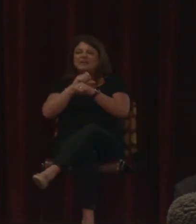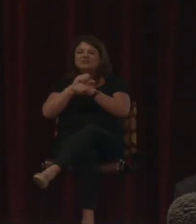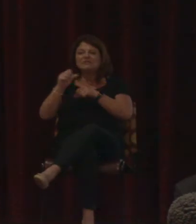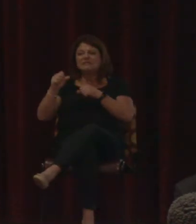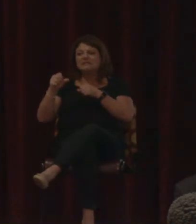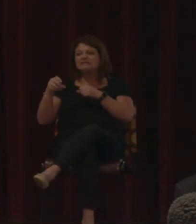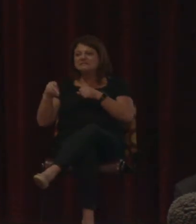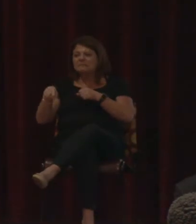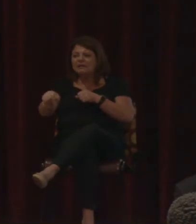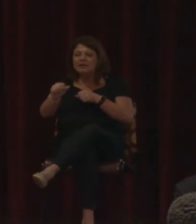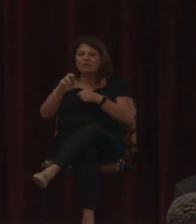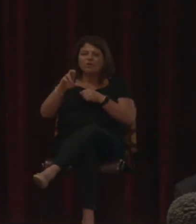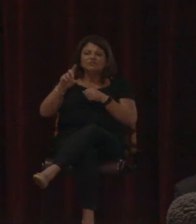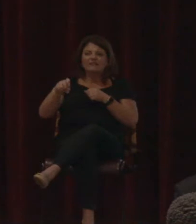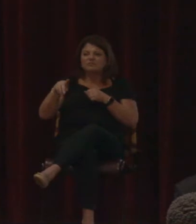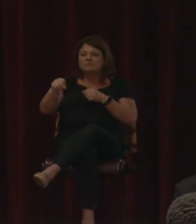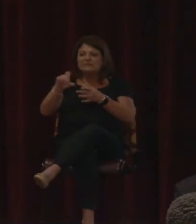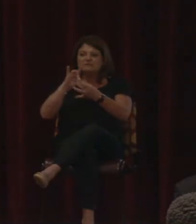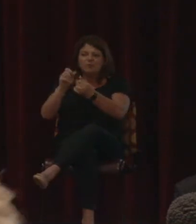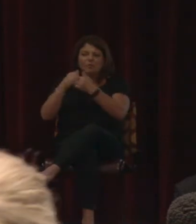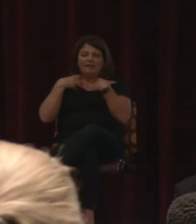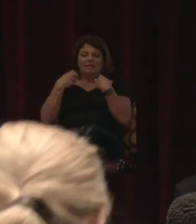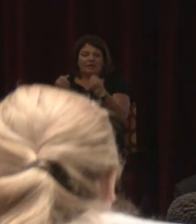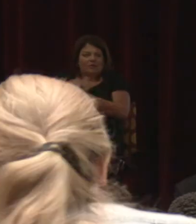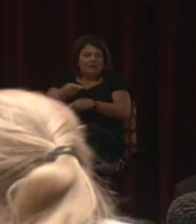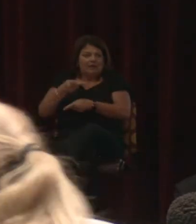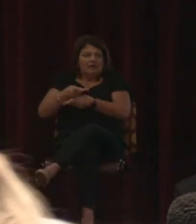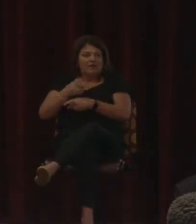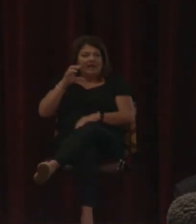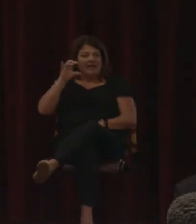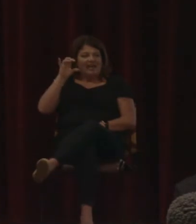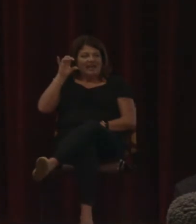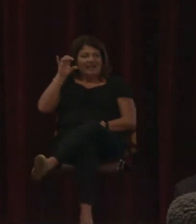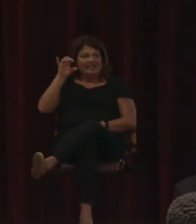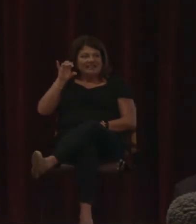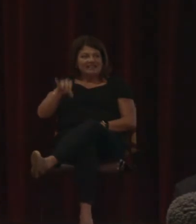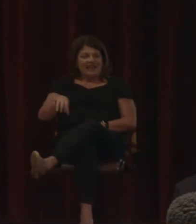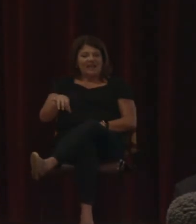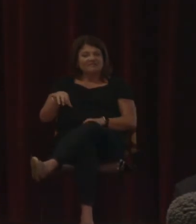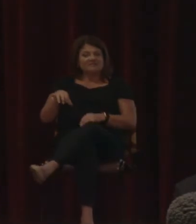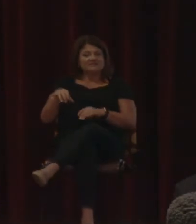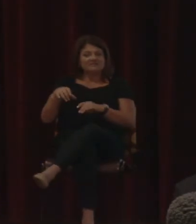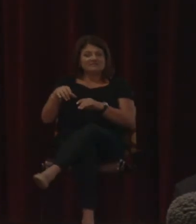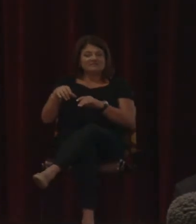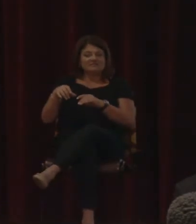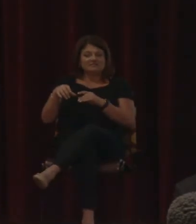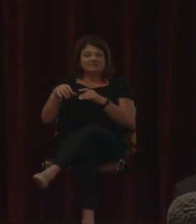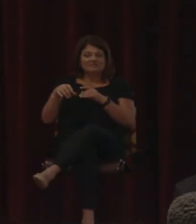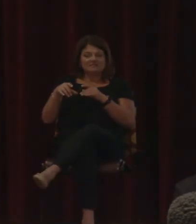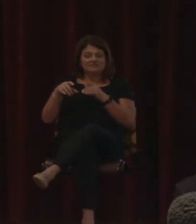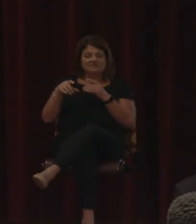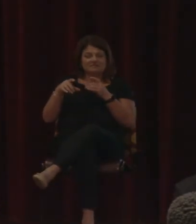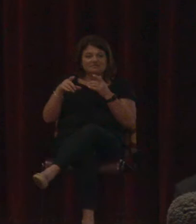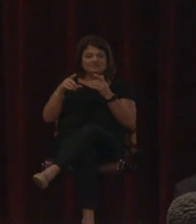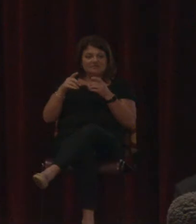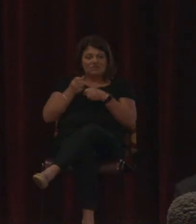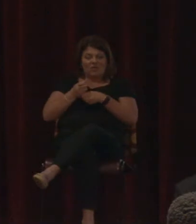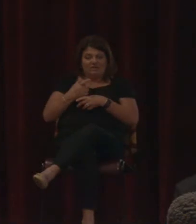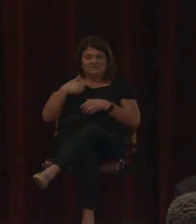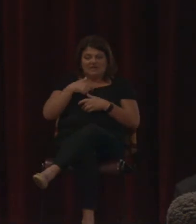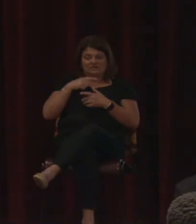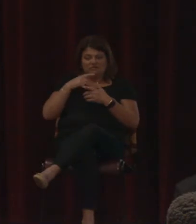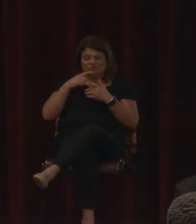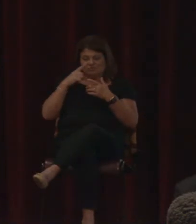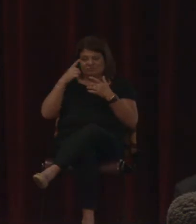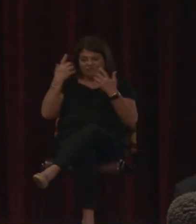did you have to spend on your health care? And that may put them in a situation where they have to reconcile that advanced premium